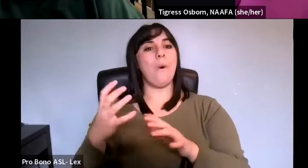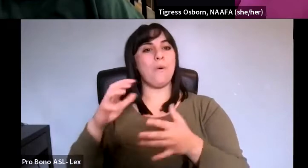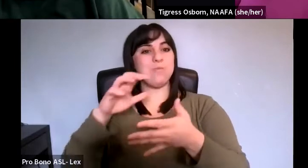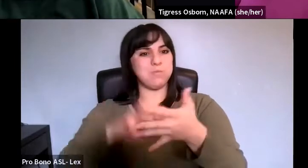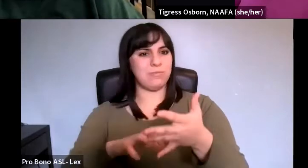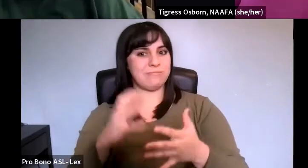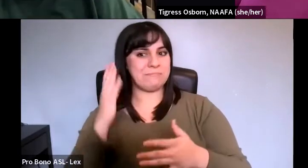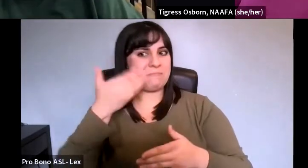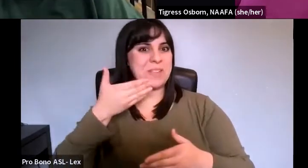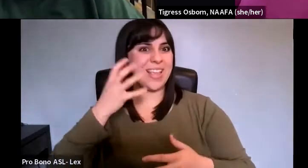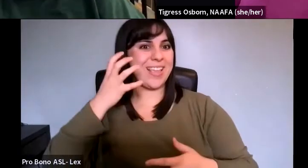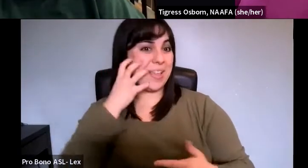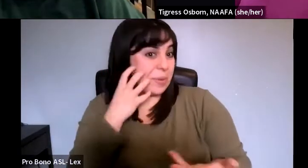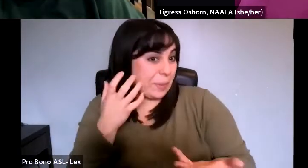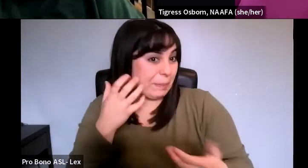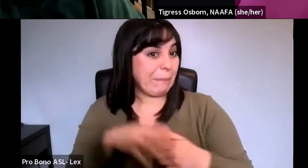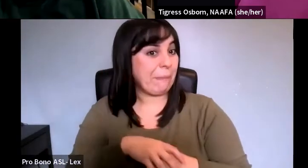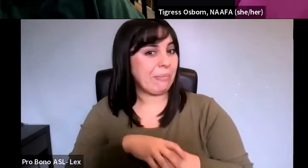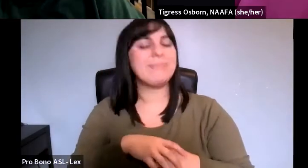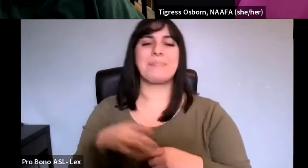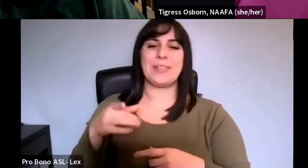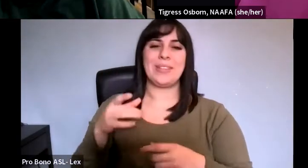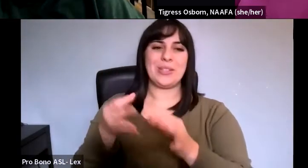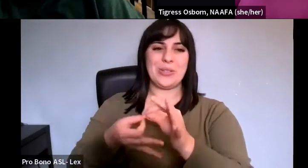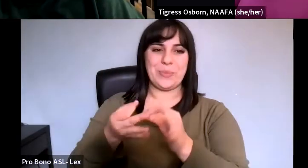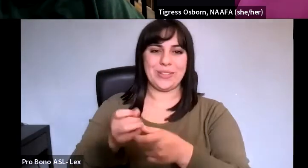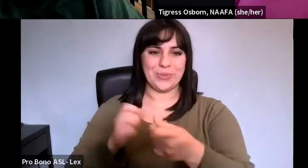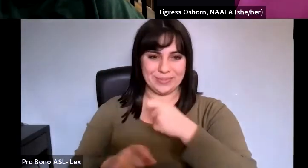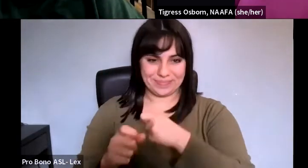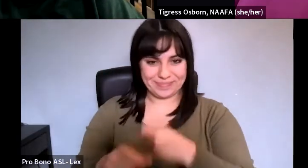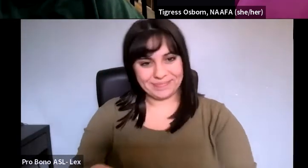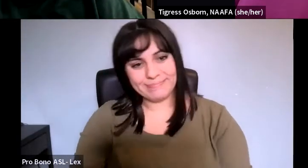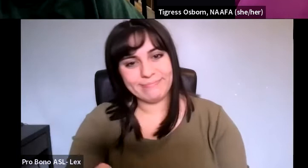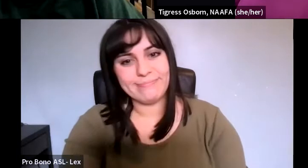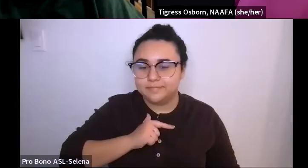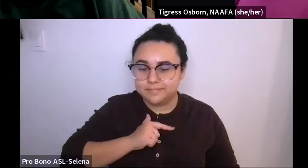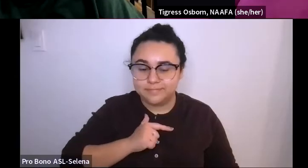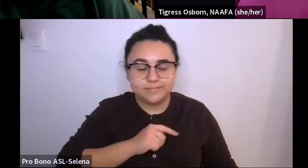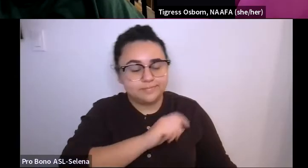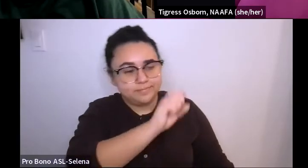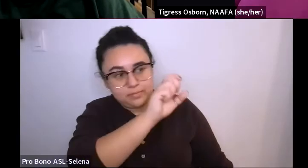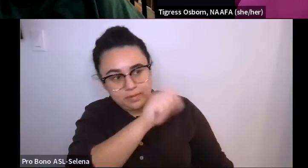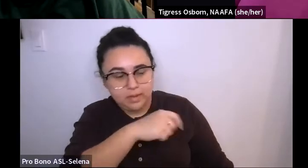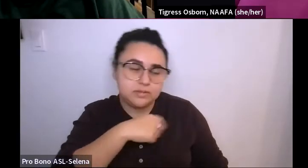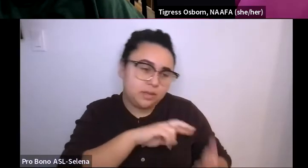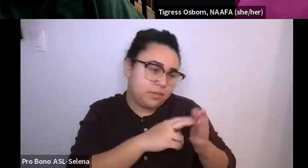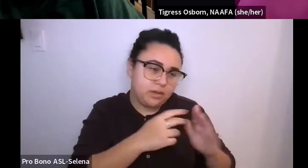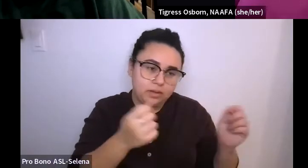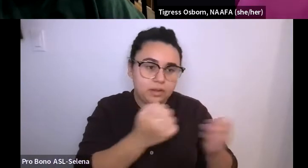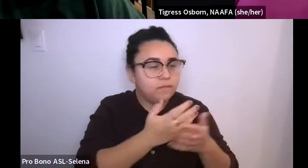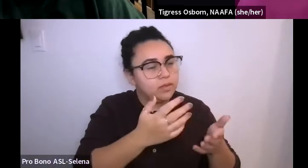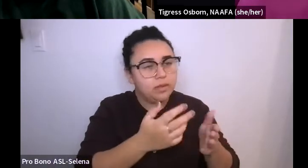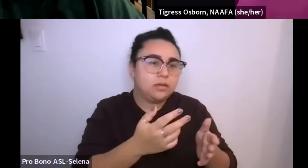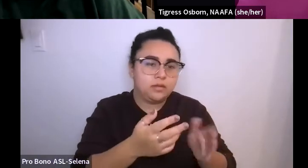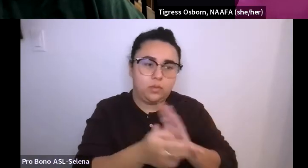Because a lot of it is very angry. Yeah. Yeah, I mean, a lot of it makes you very angry. A lot of